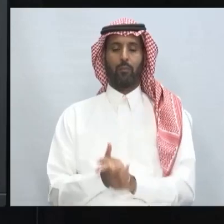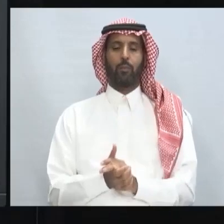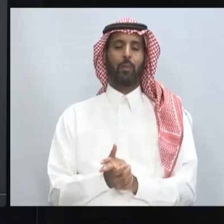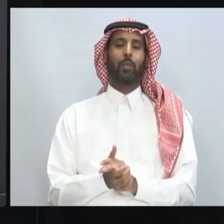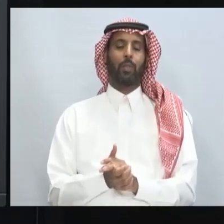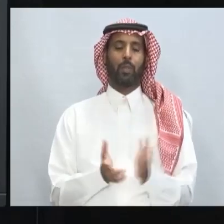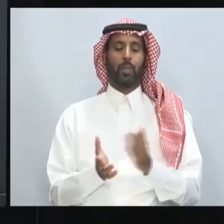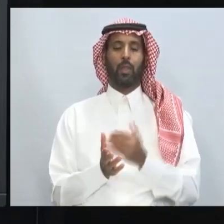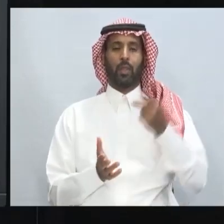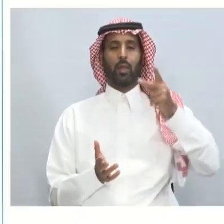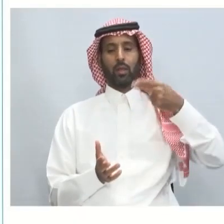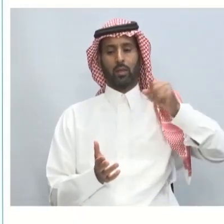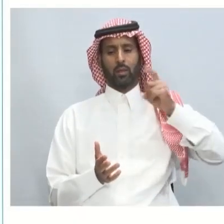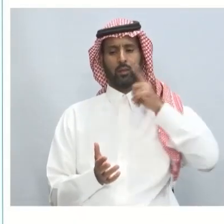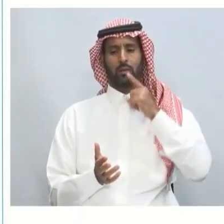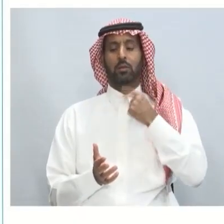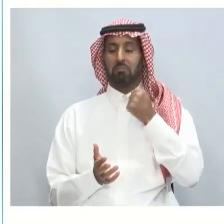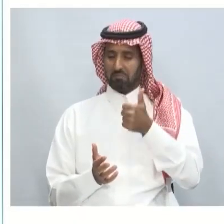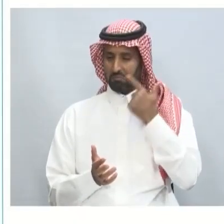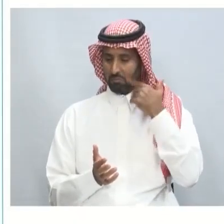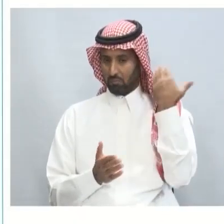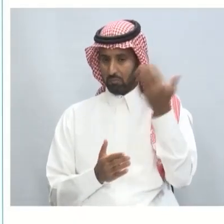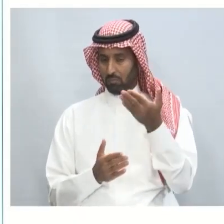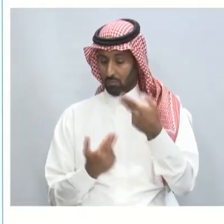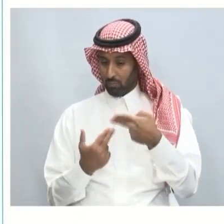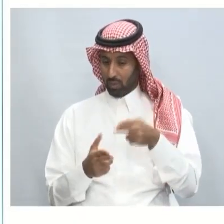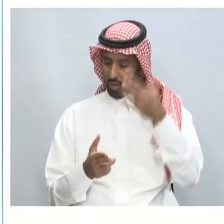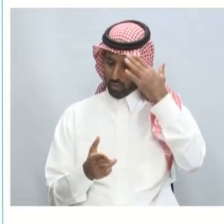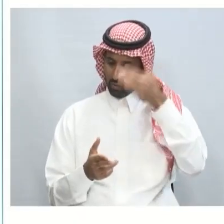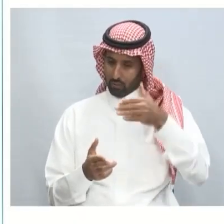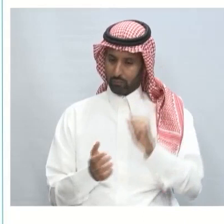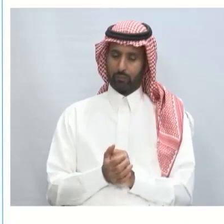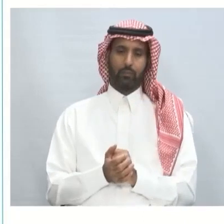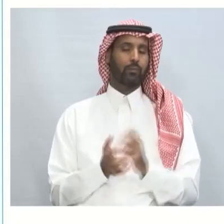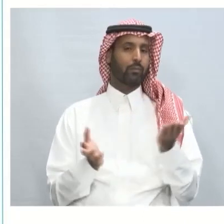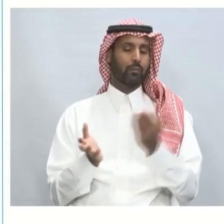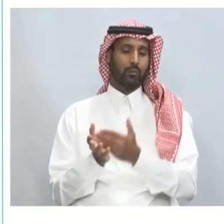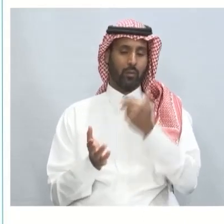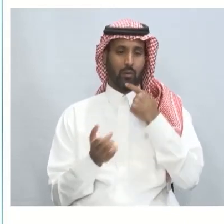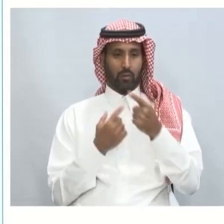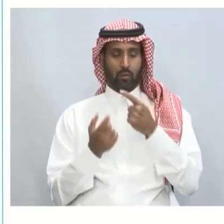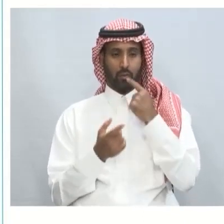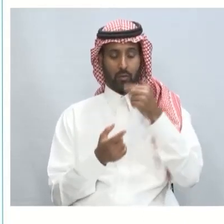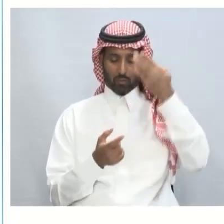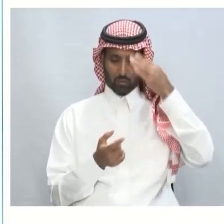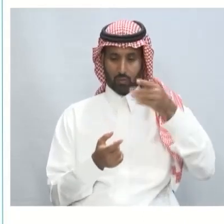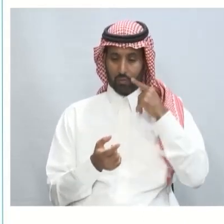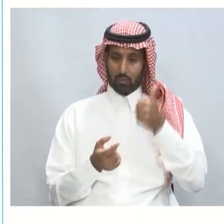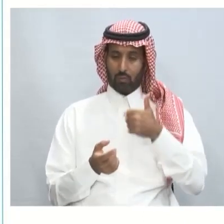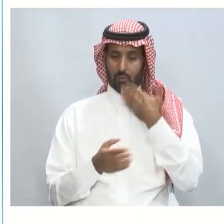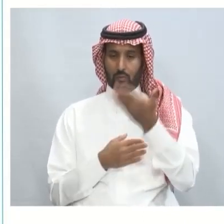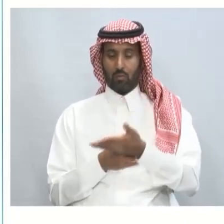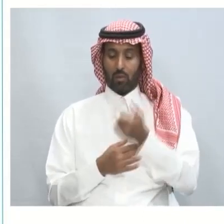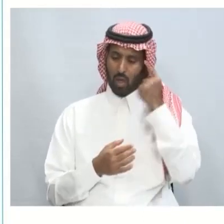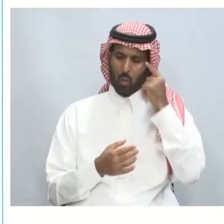him. And Khalid replied, that sounds great, thanks. So of course this is something to be thankful for, try